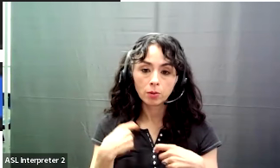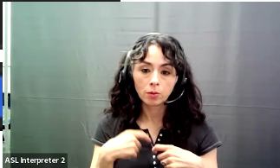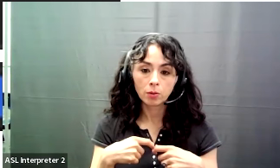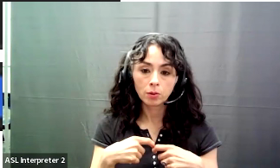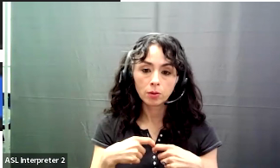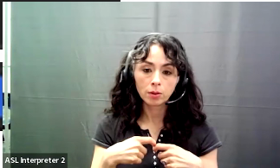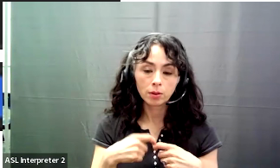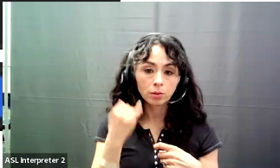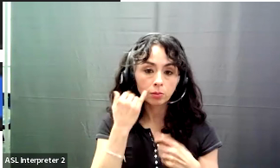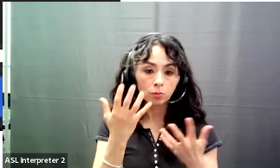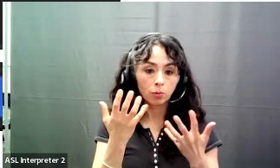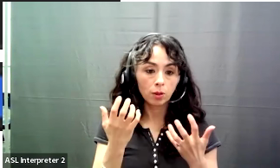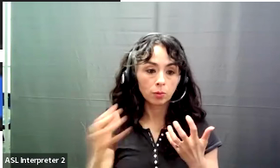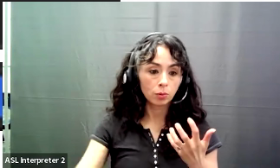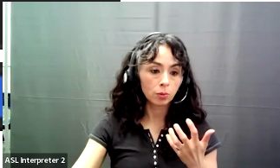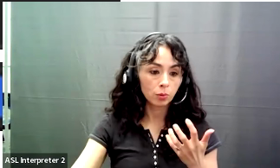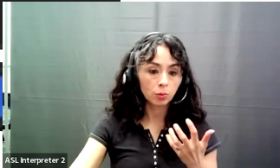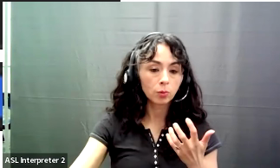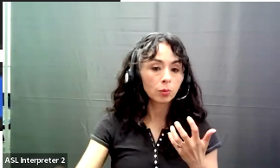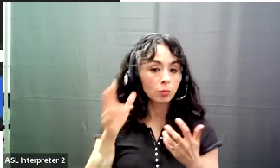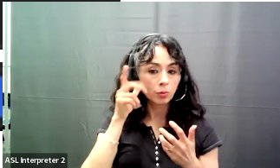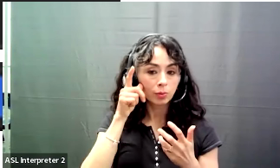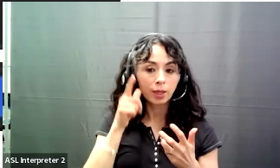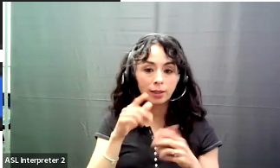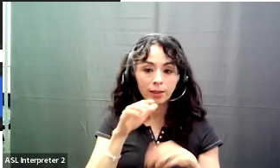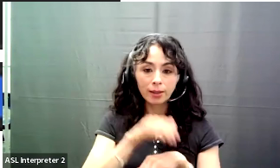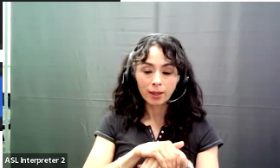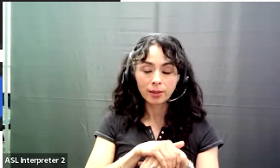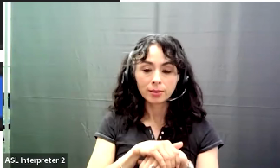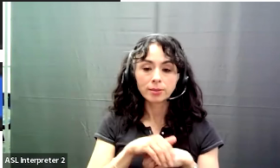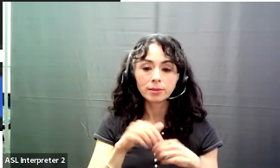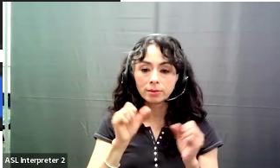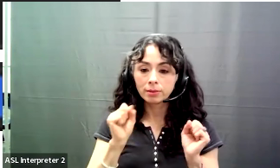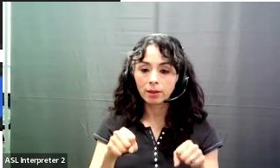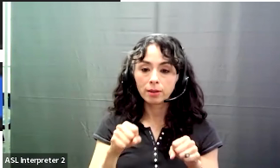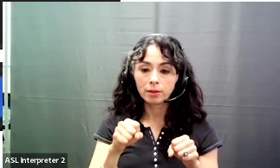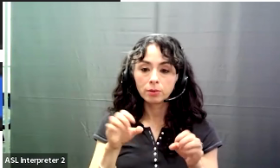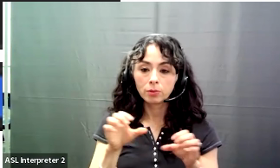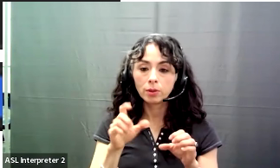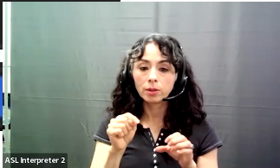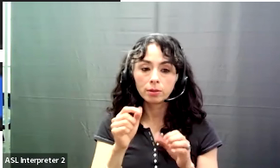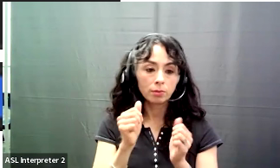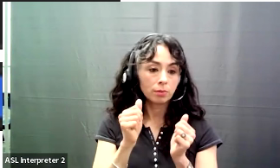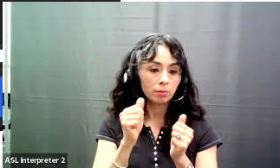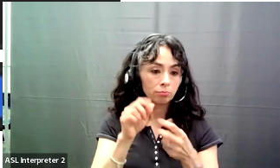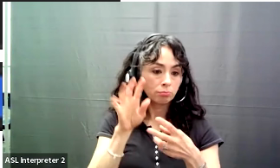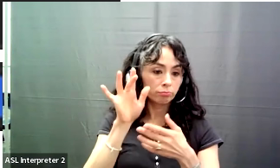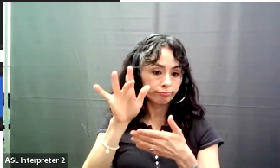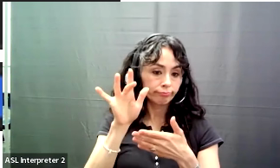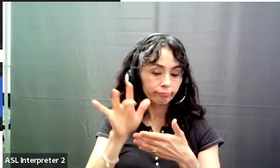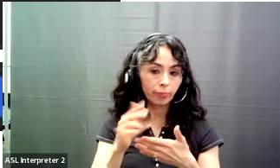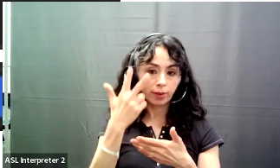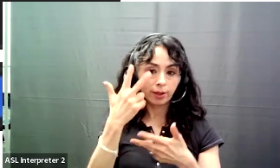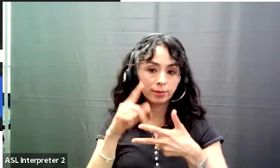listen to the content in English, you just have to select the More three buttons